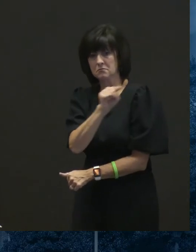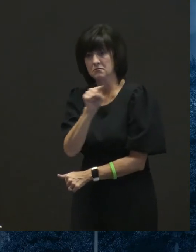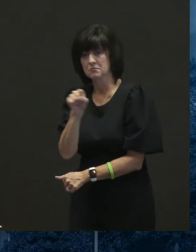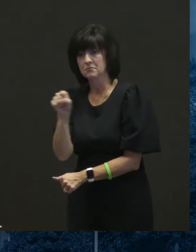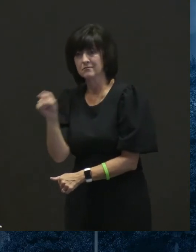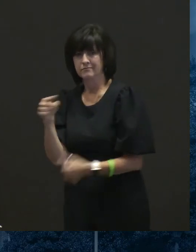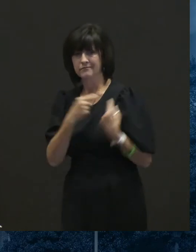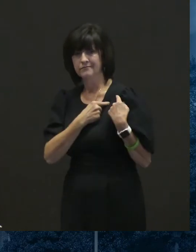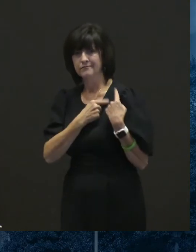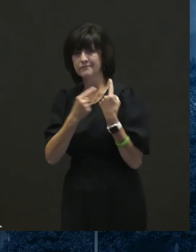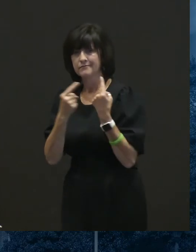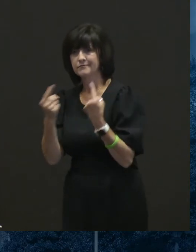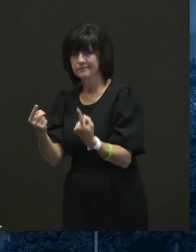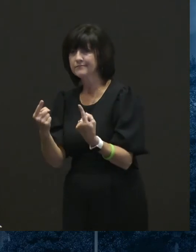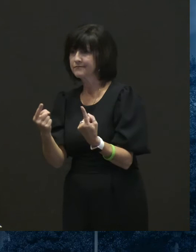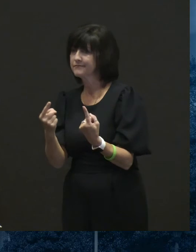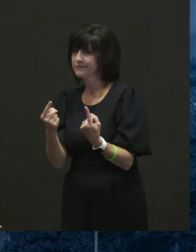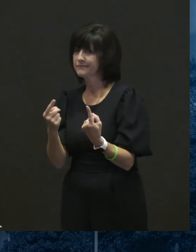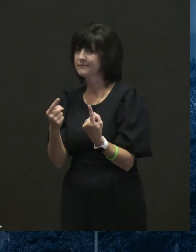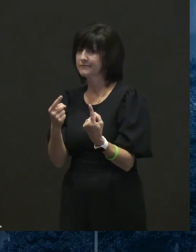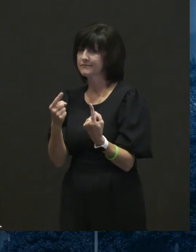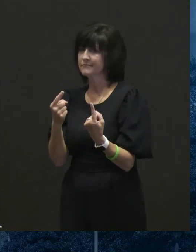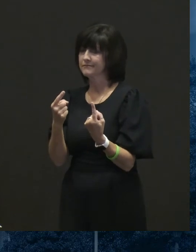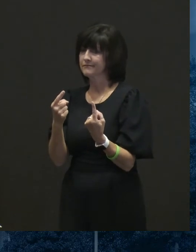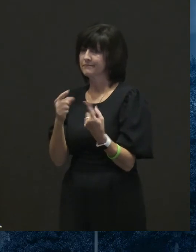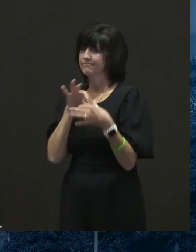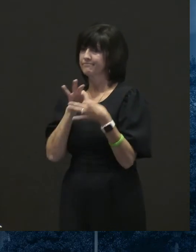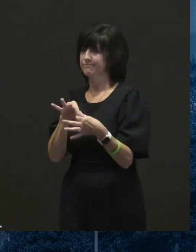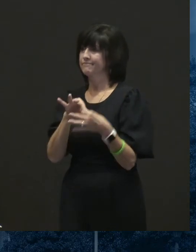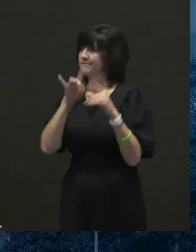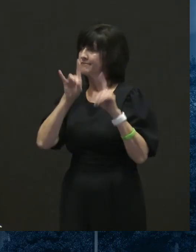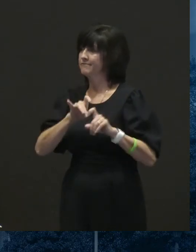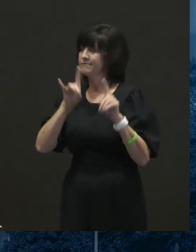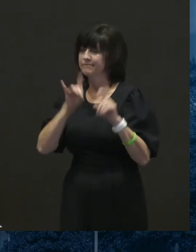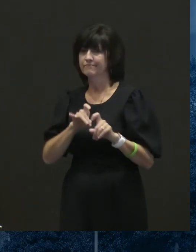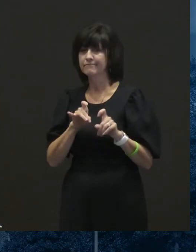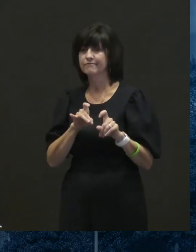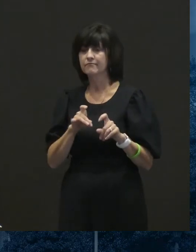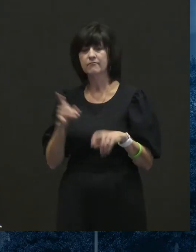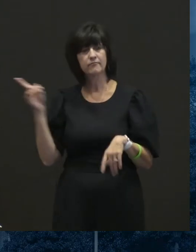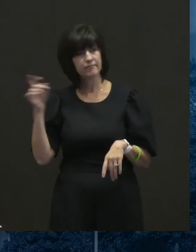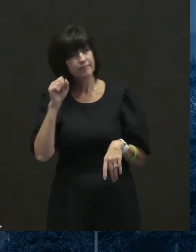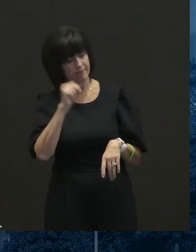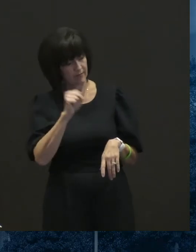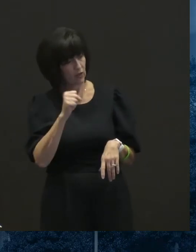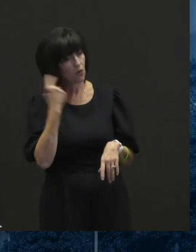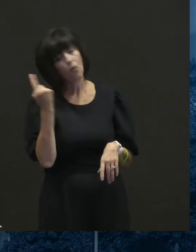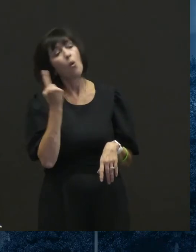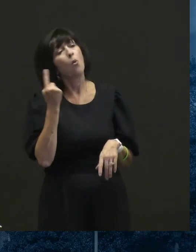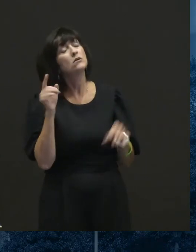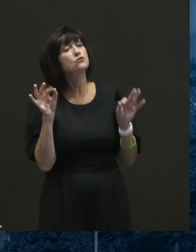this process regarding testing, et cetera. Yes, it's always important that you